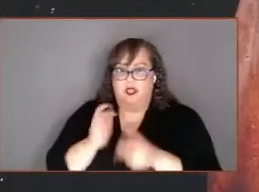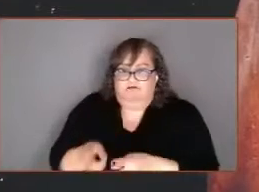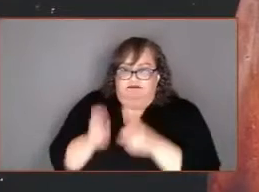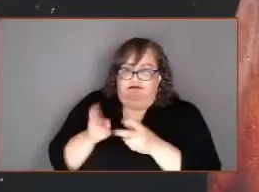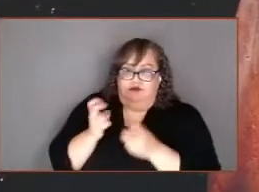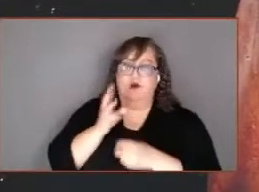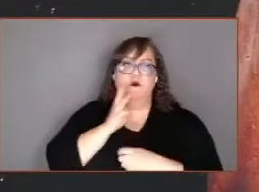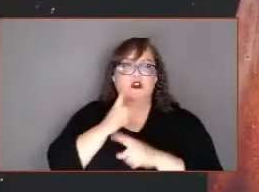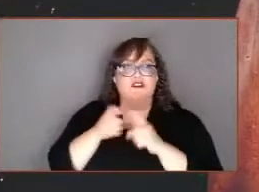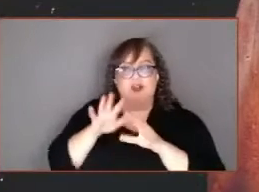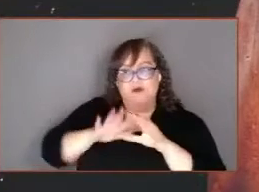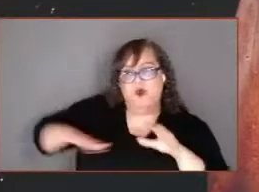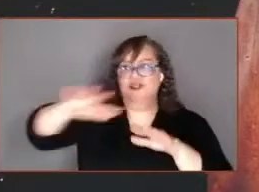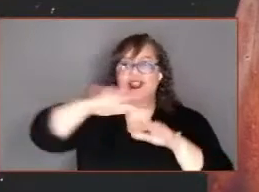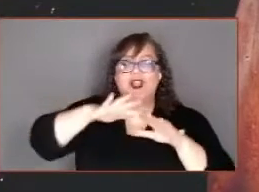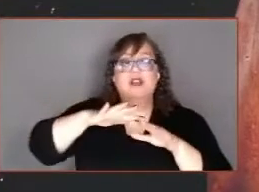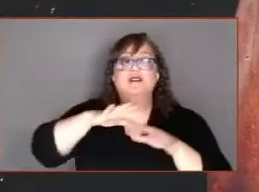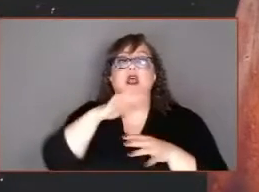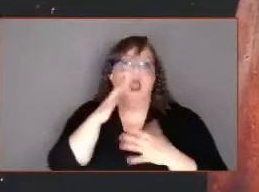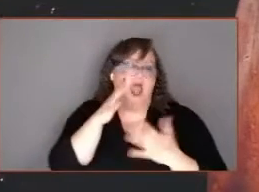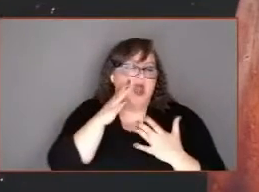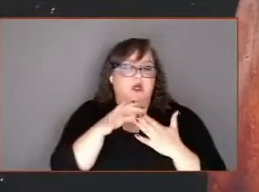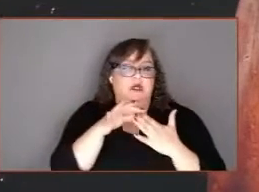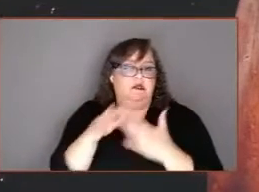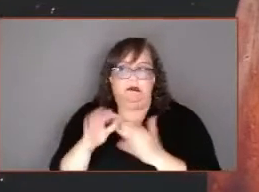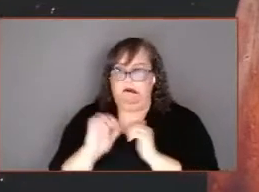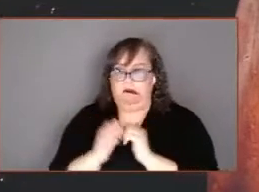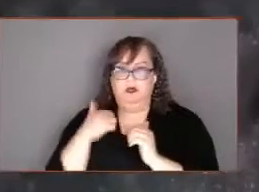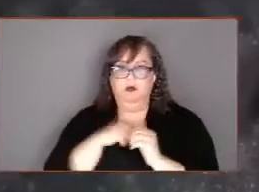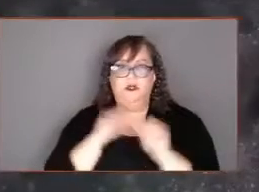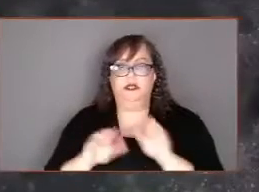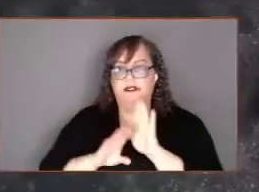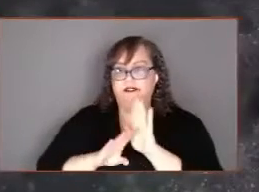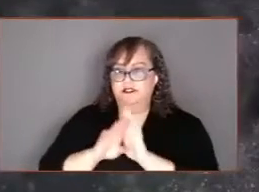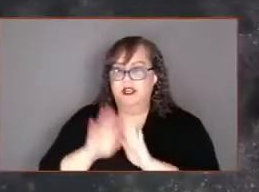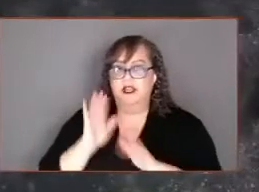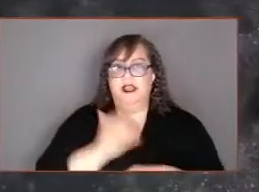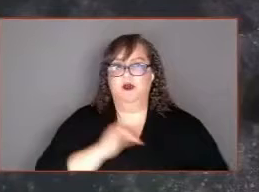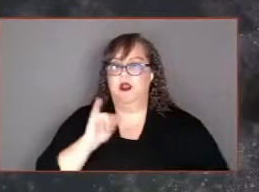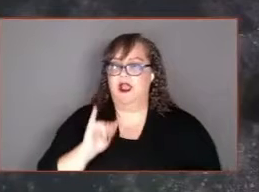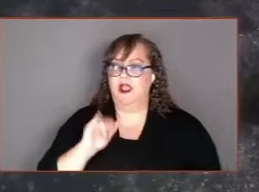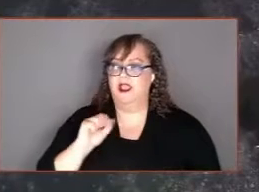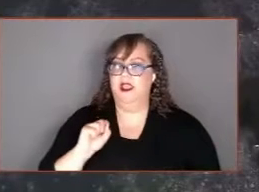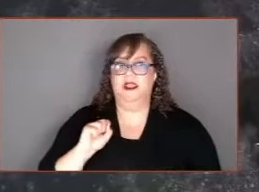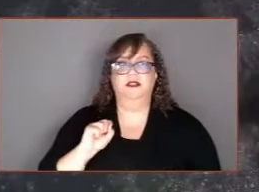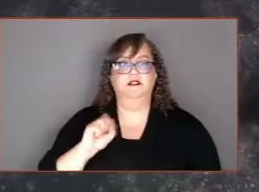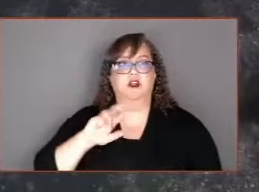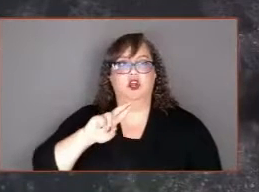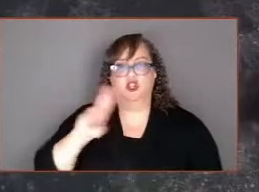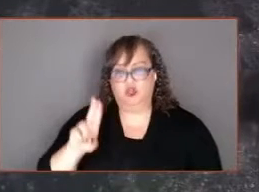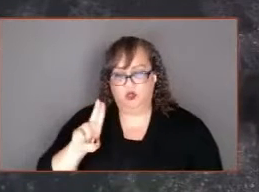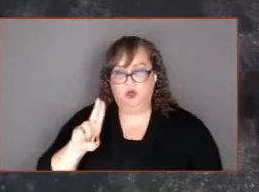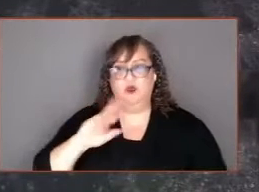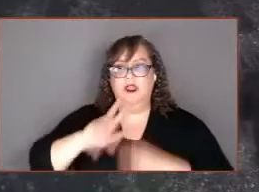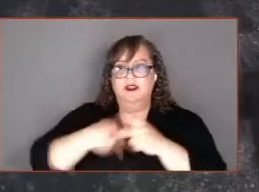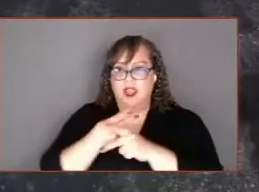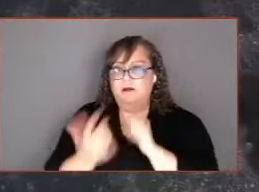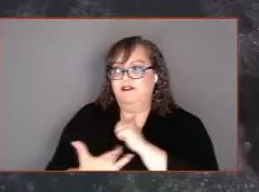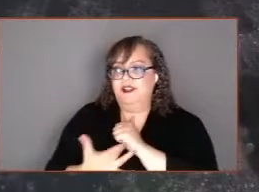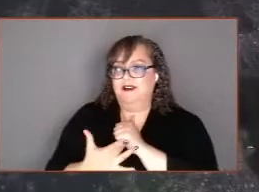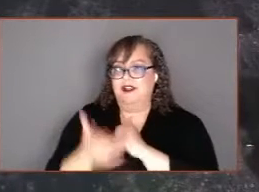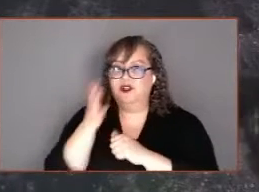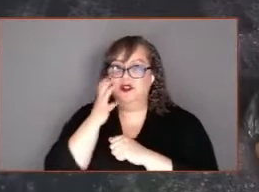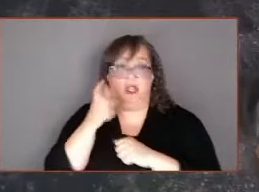turn going to guide us in how we can develop these ICU technologies that you see today. Great. That's so exciting. I am really,